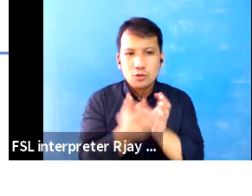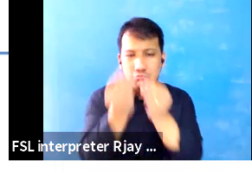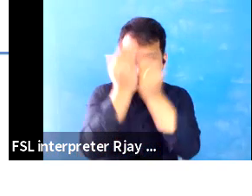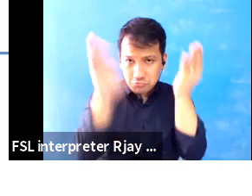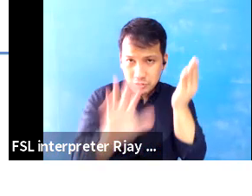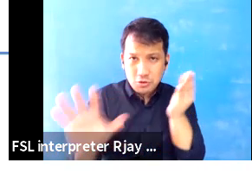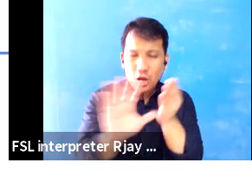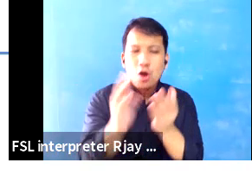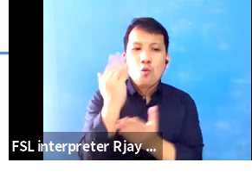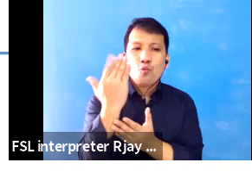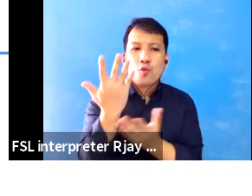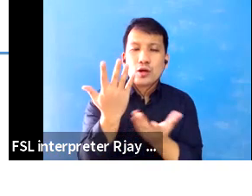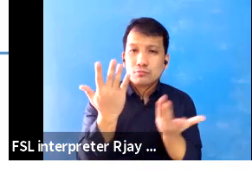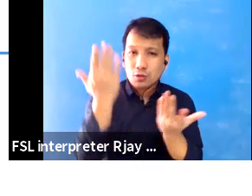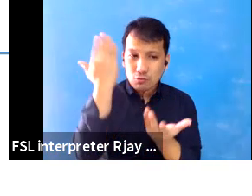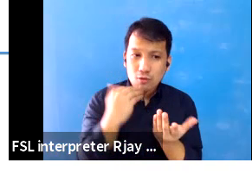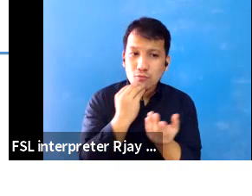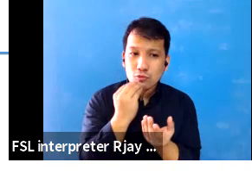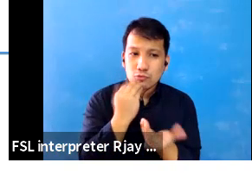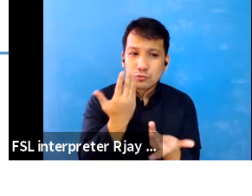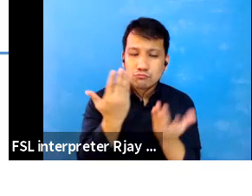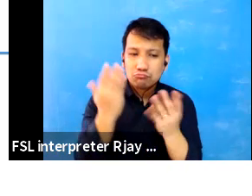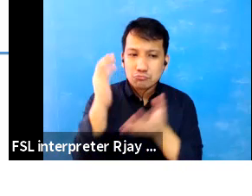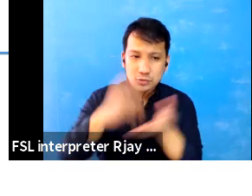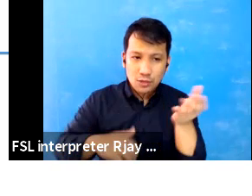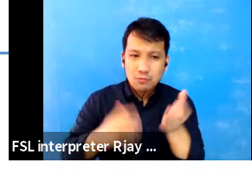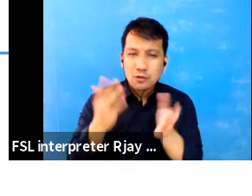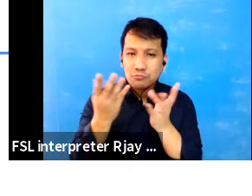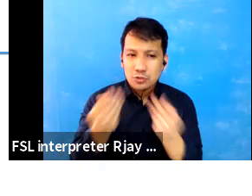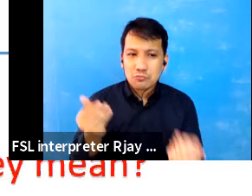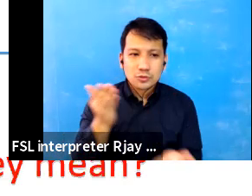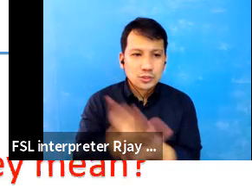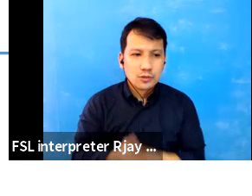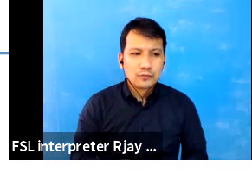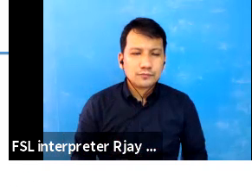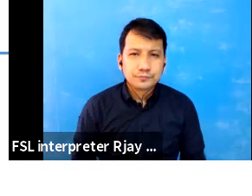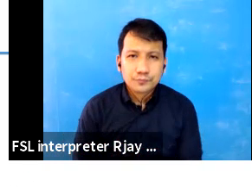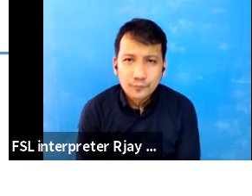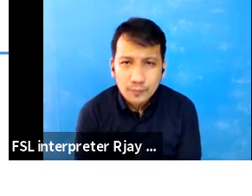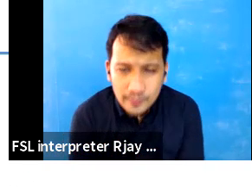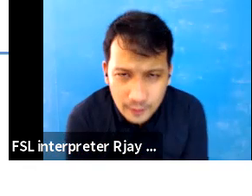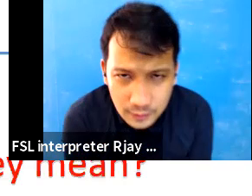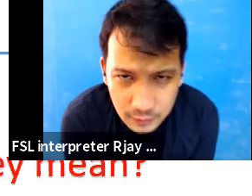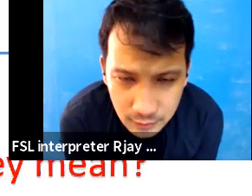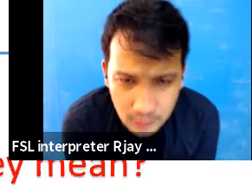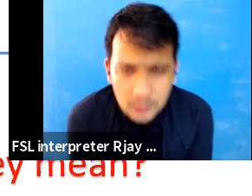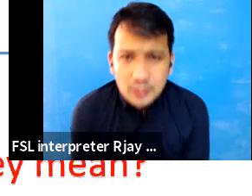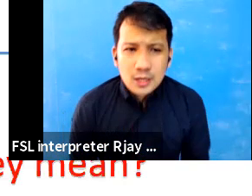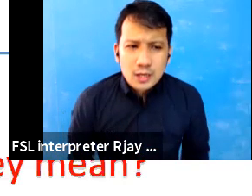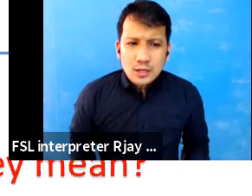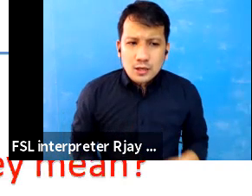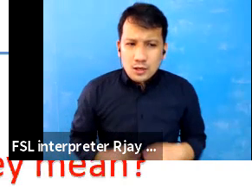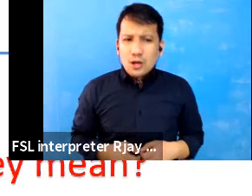sure that malnutrition is alleviated. So ano ang pwede natin gawin? What else can we